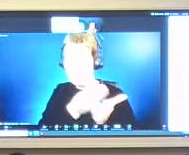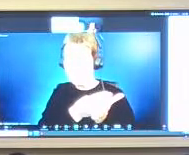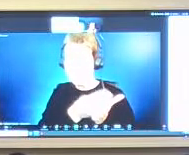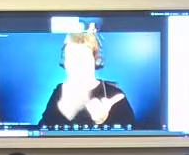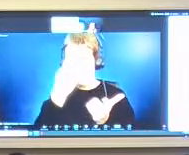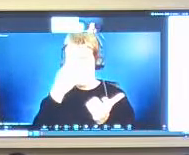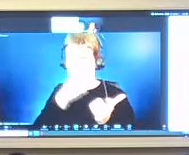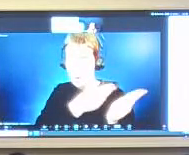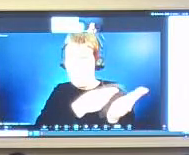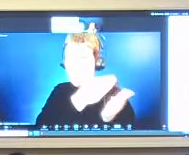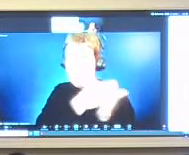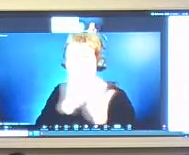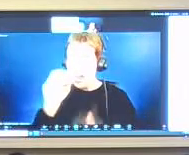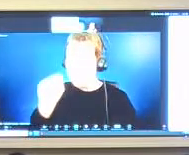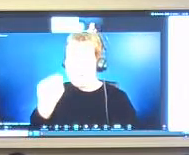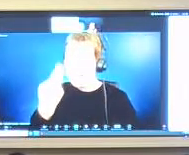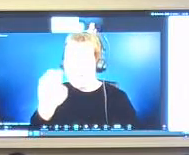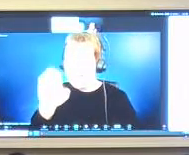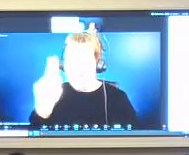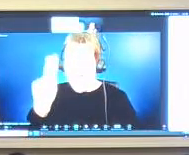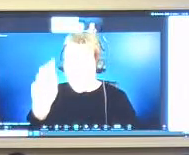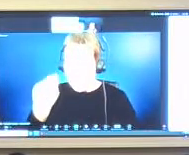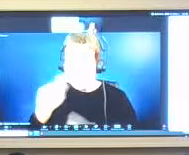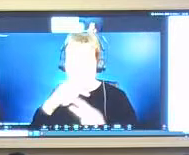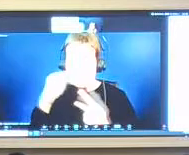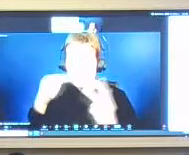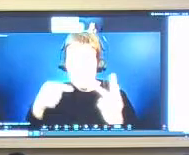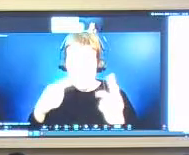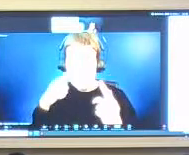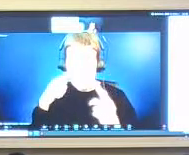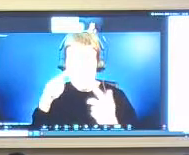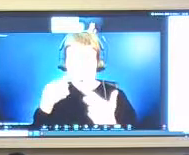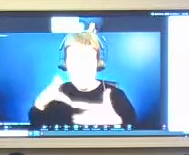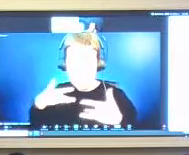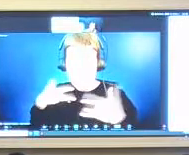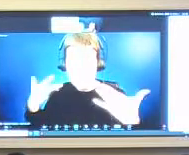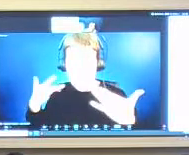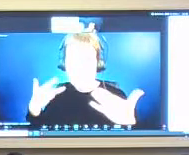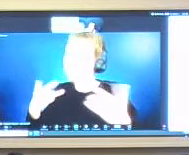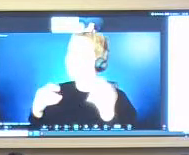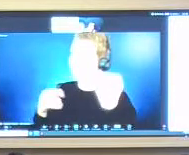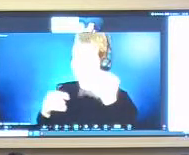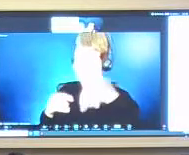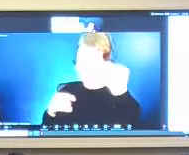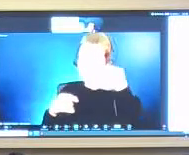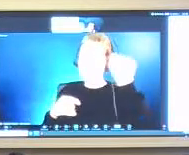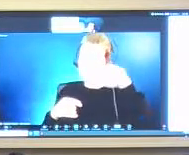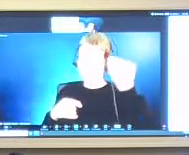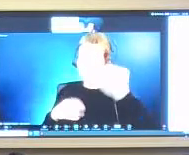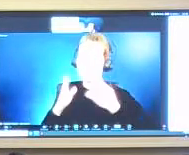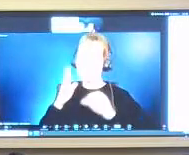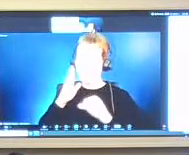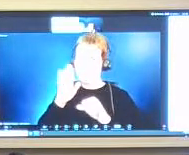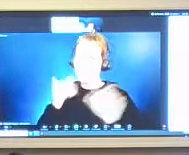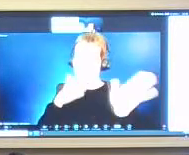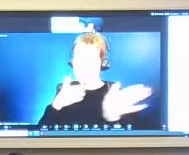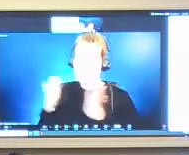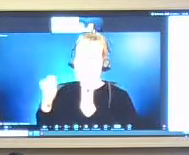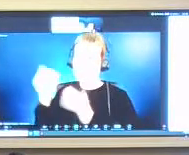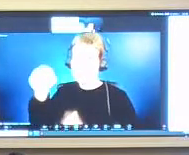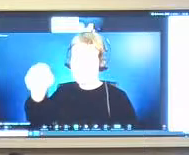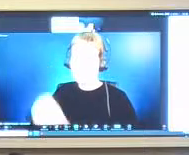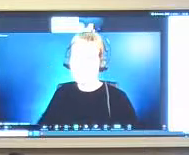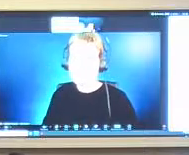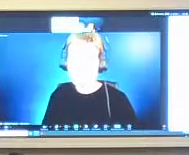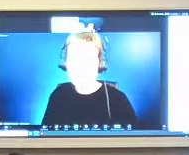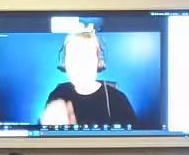That is in the plan. Okay, And on that note, I can get with Publix